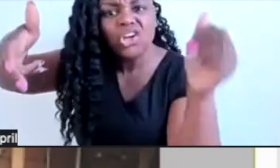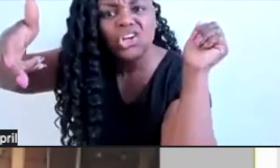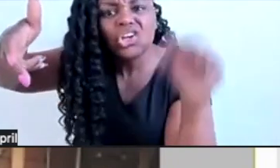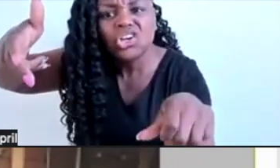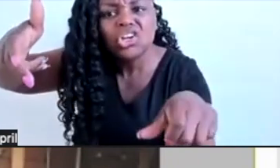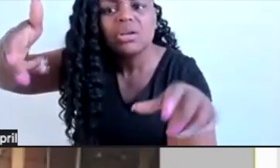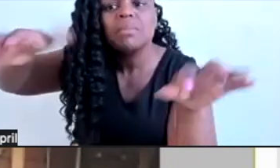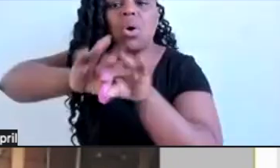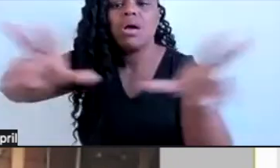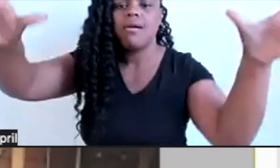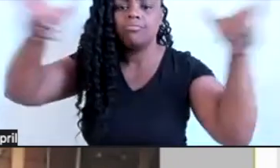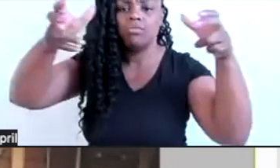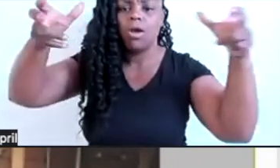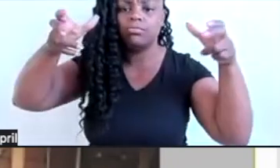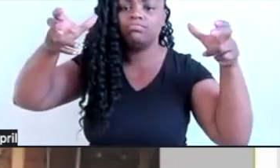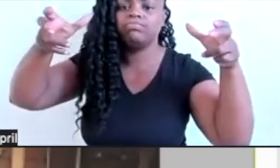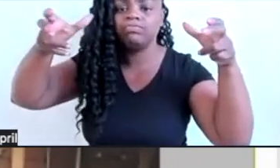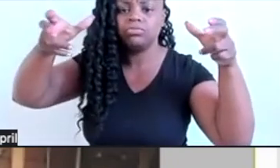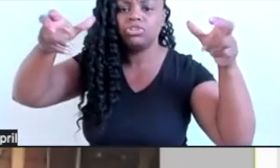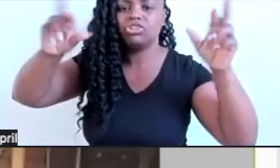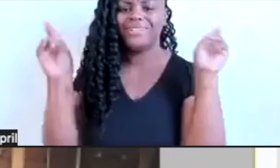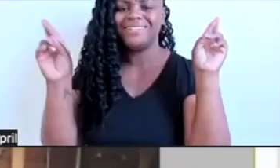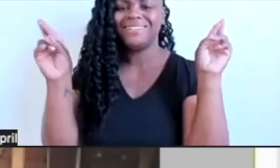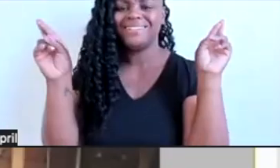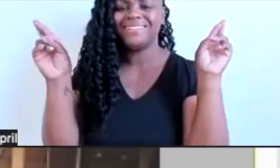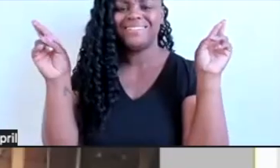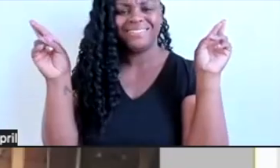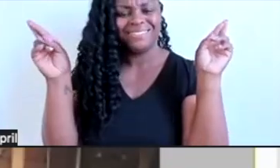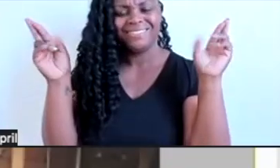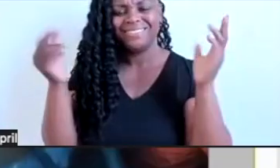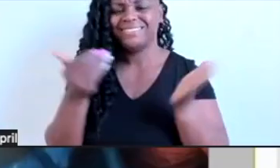that they completely wrap around the tank before being strapped to the wall.